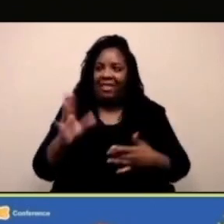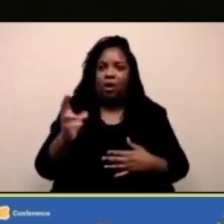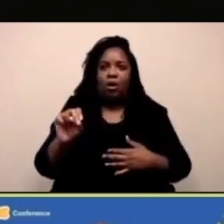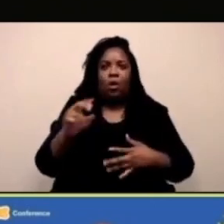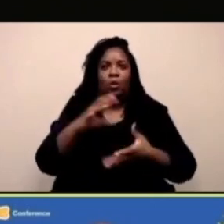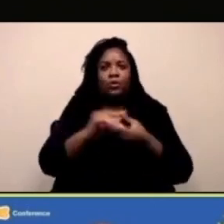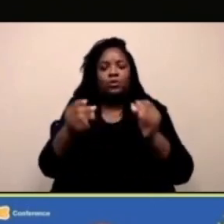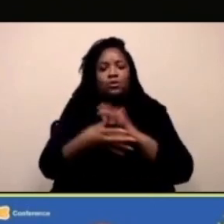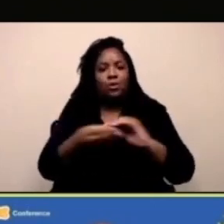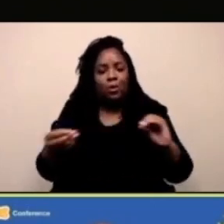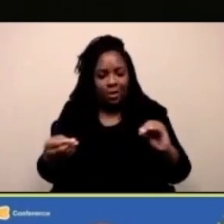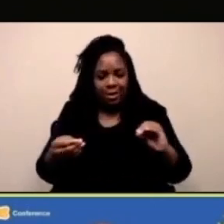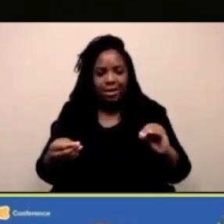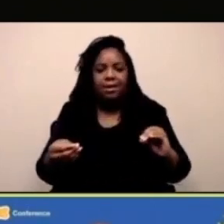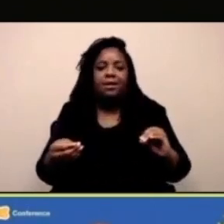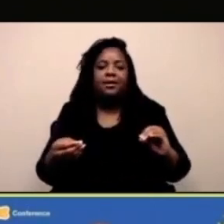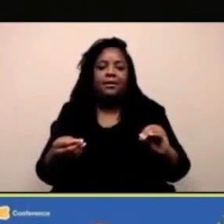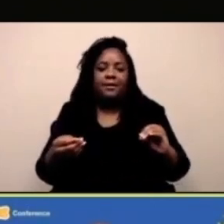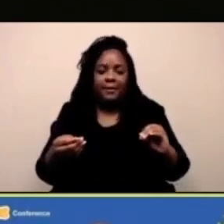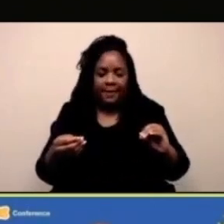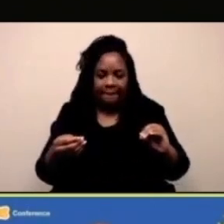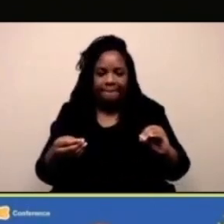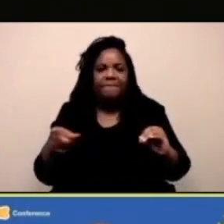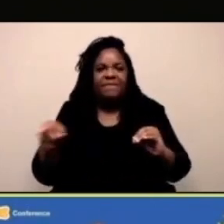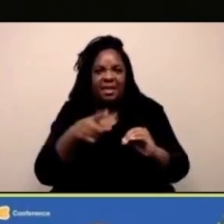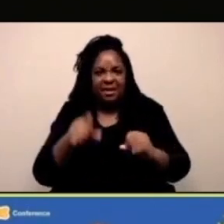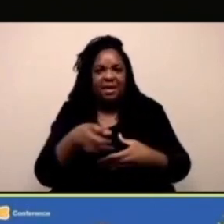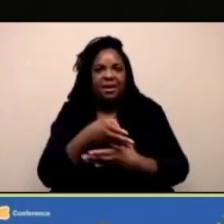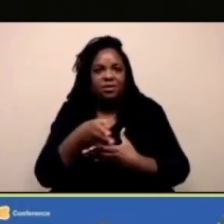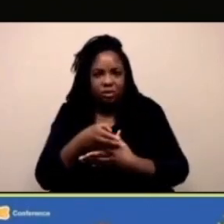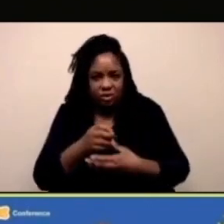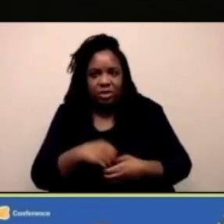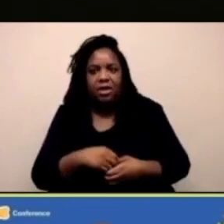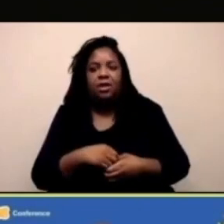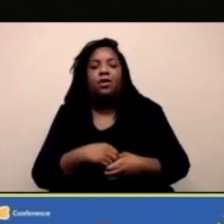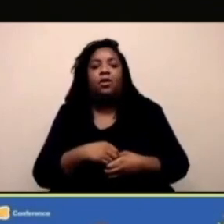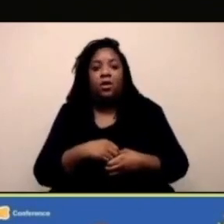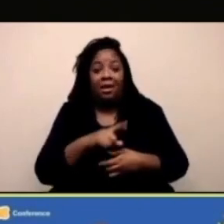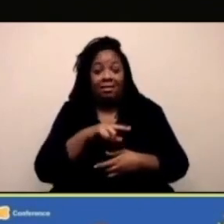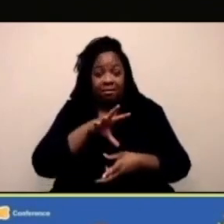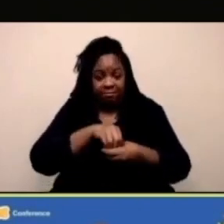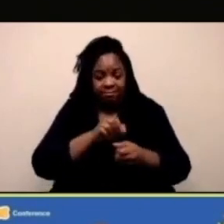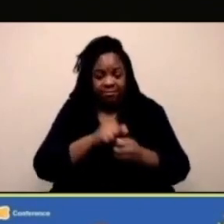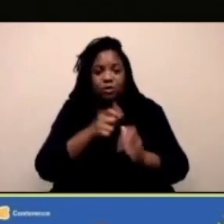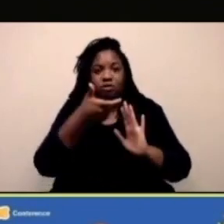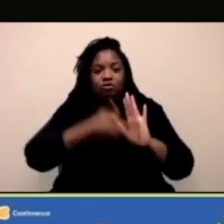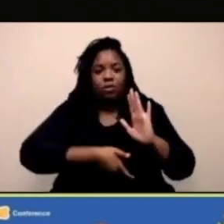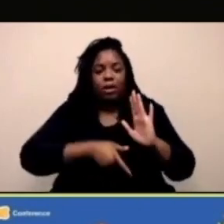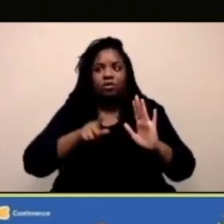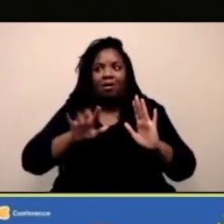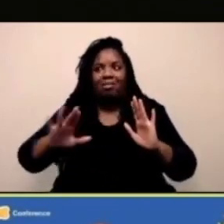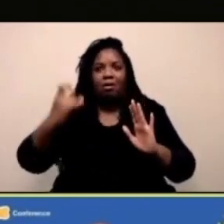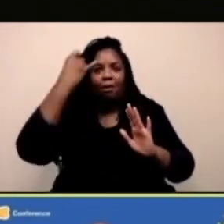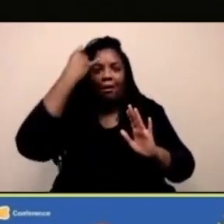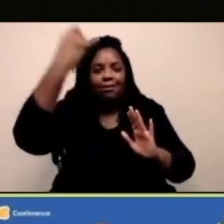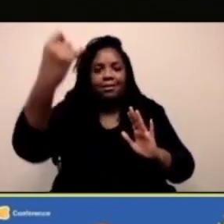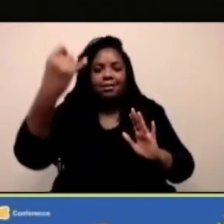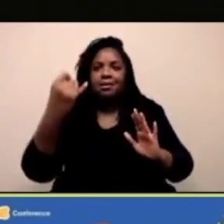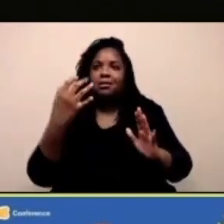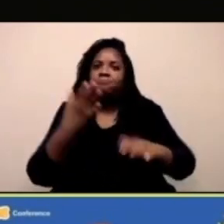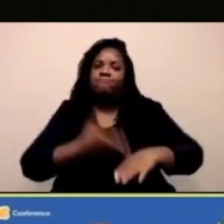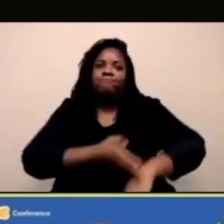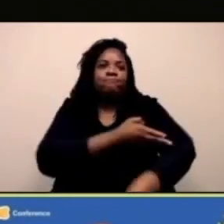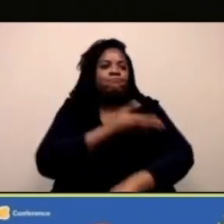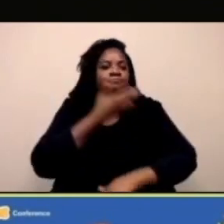to share. But then when they get into Scratch, they come up with even better ideas or like different ways